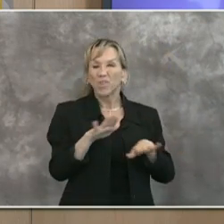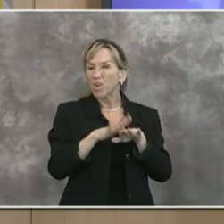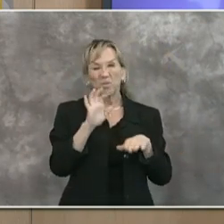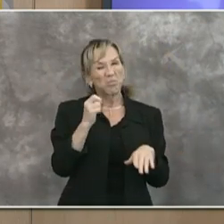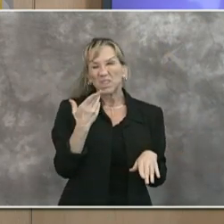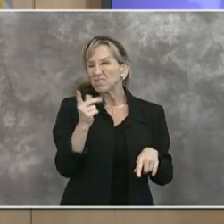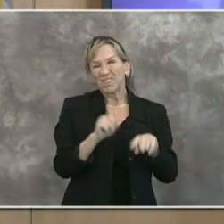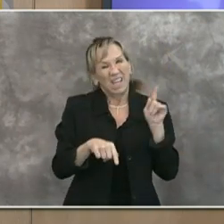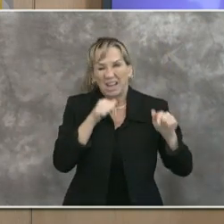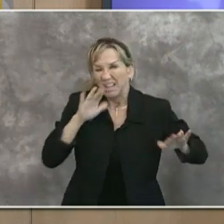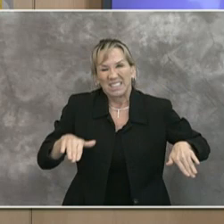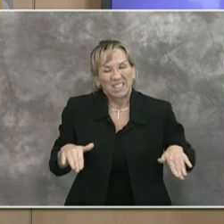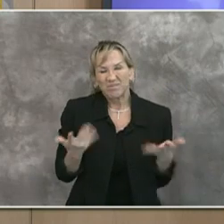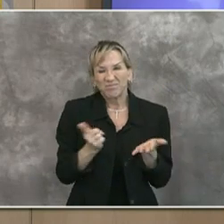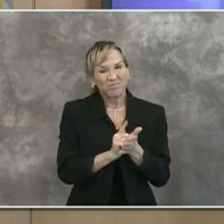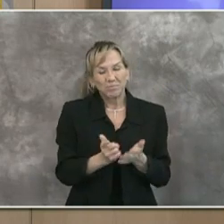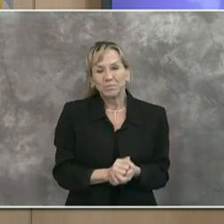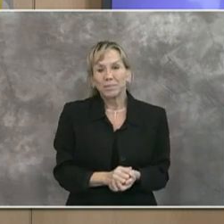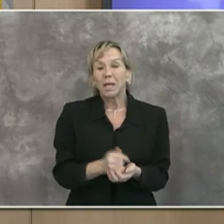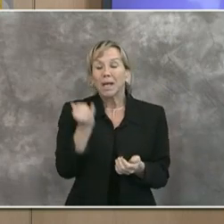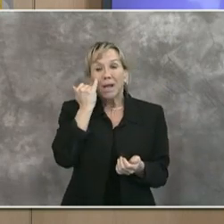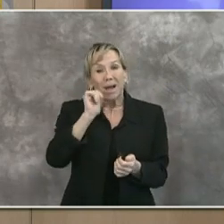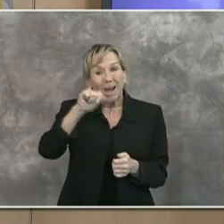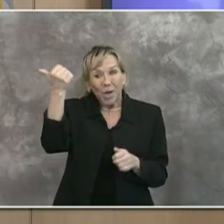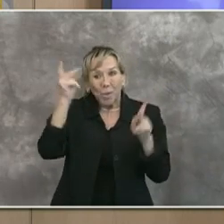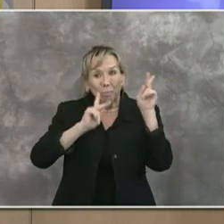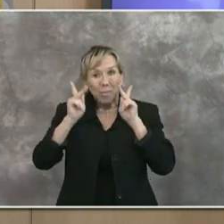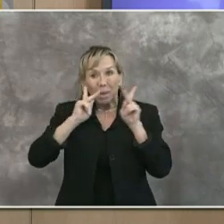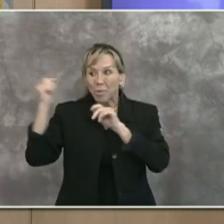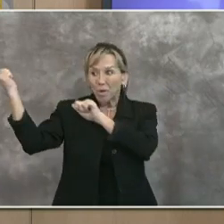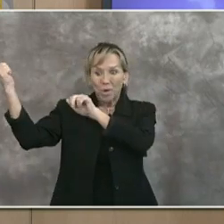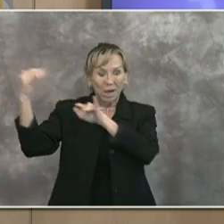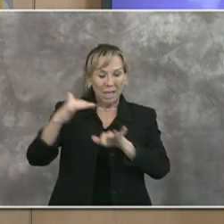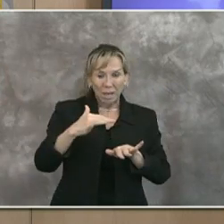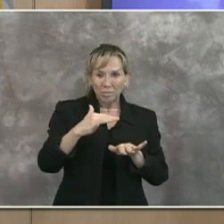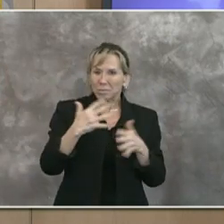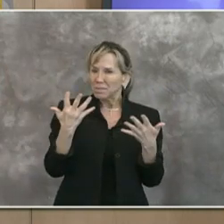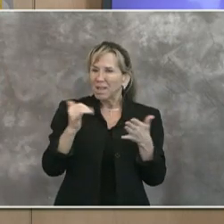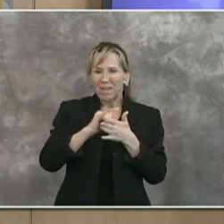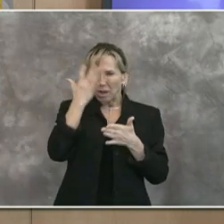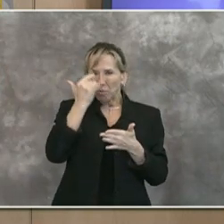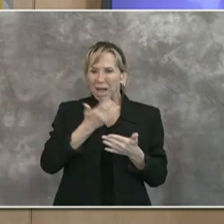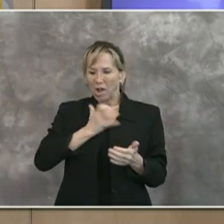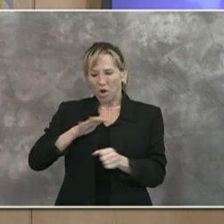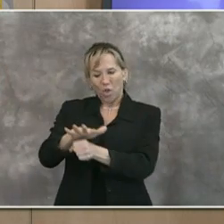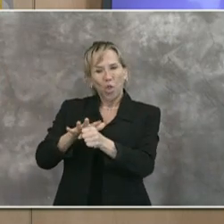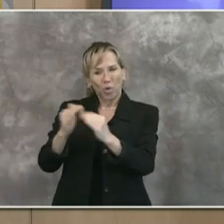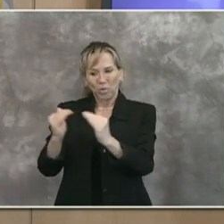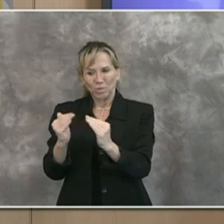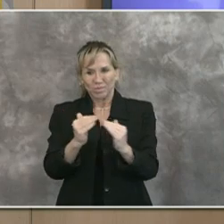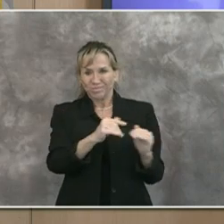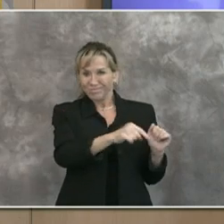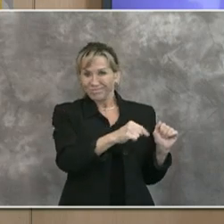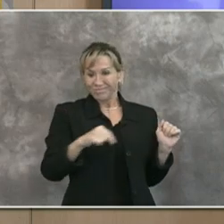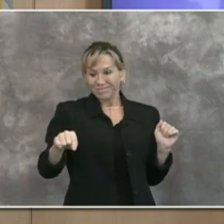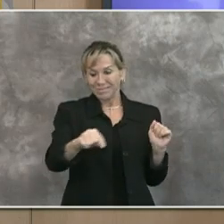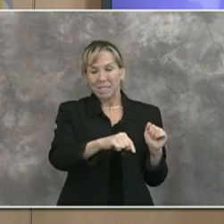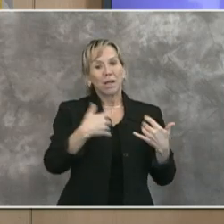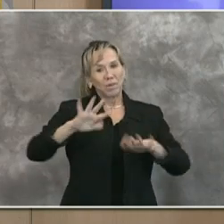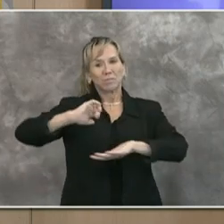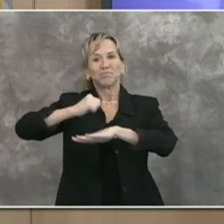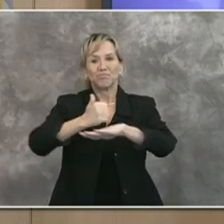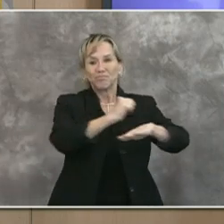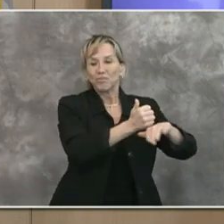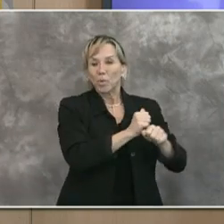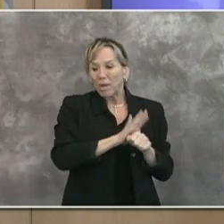it be someone from another county or folks from our own county, that is why our local jurisdictions have put in plans. They're working with their enforcement agencies, with